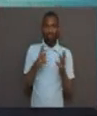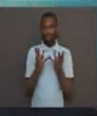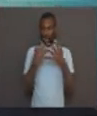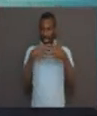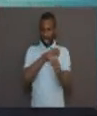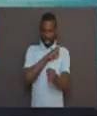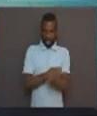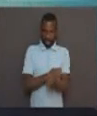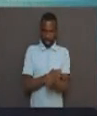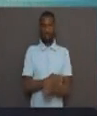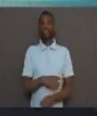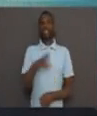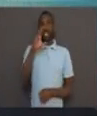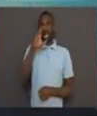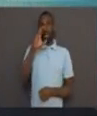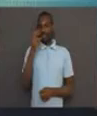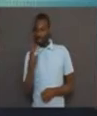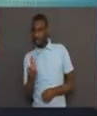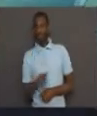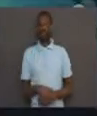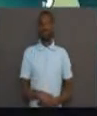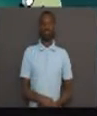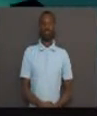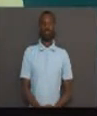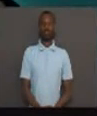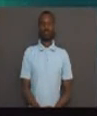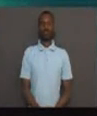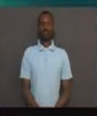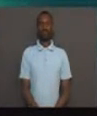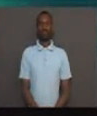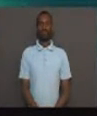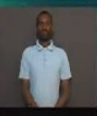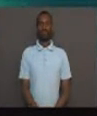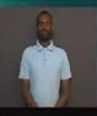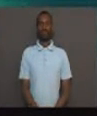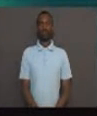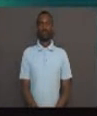binding energy of carbon-12.